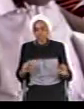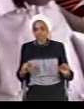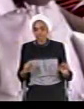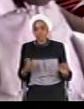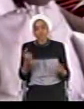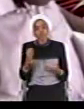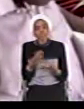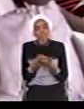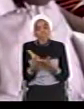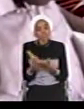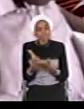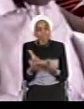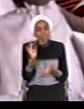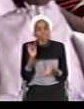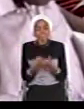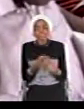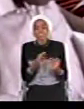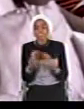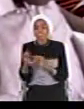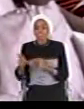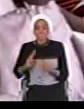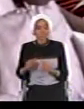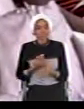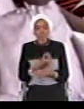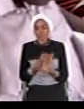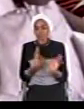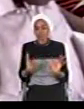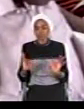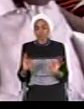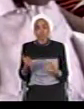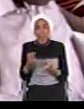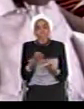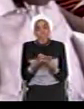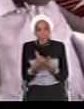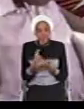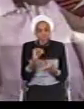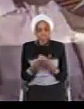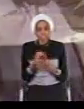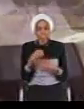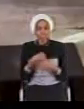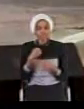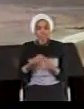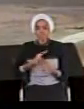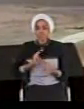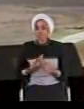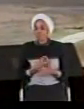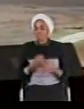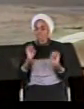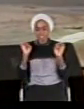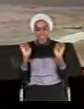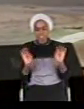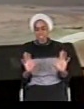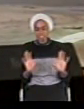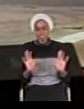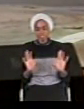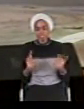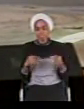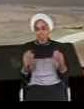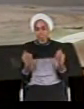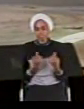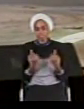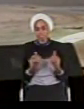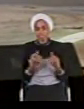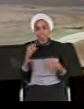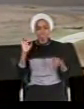the truth that sets us free, the truth that makes us hate sin. Hate sin in